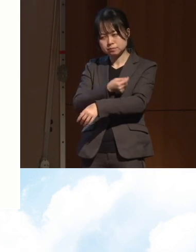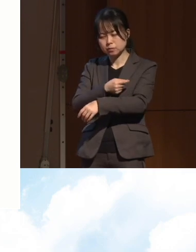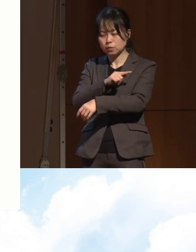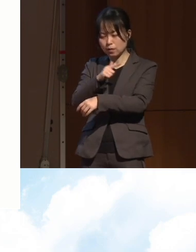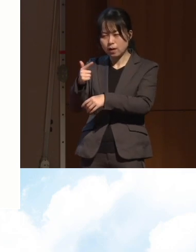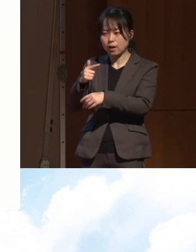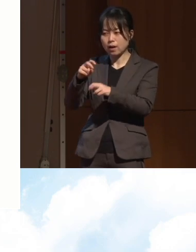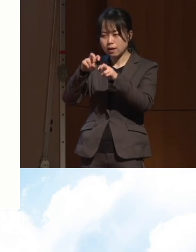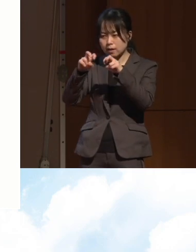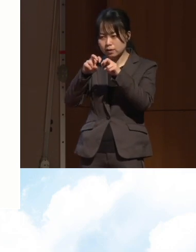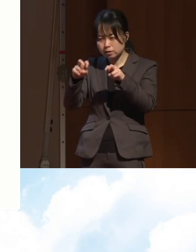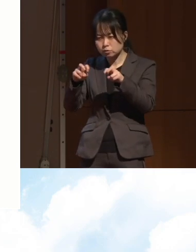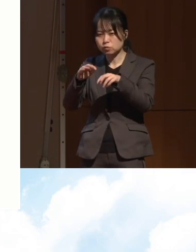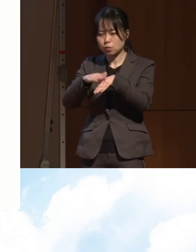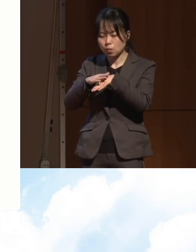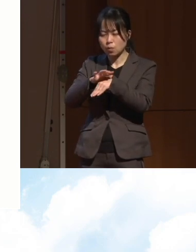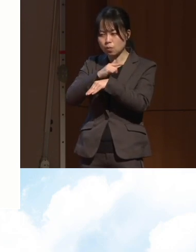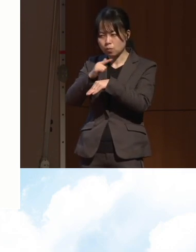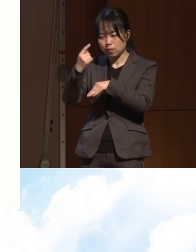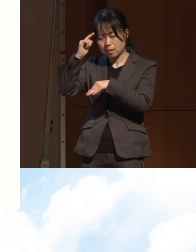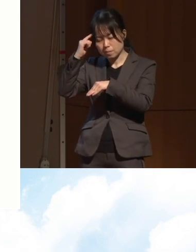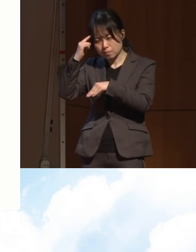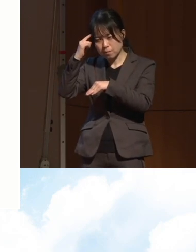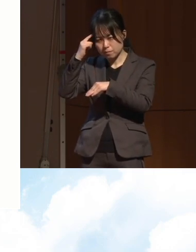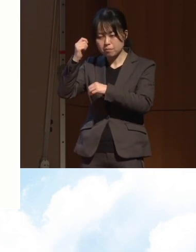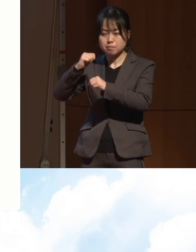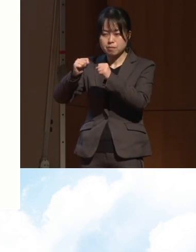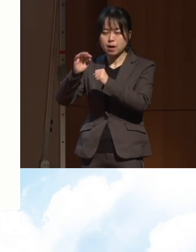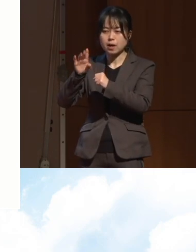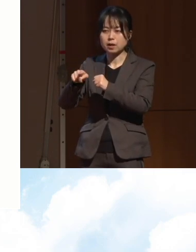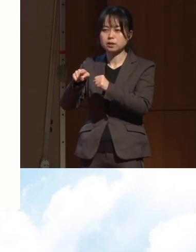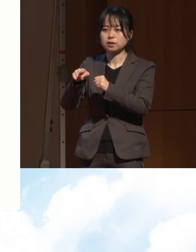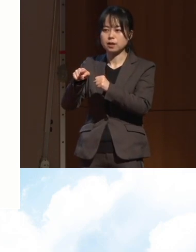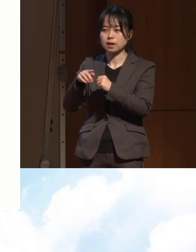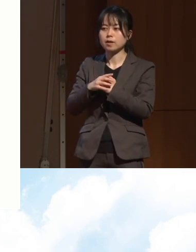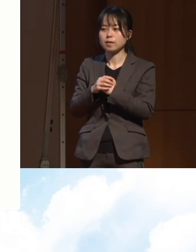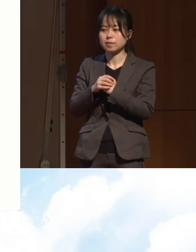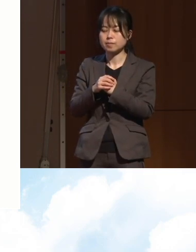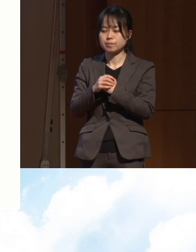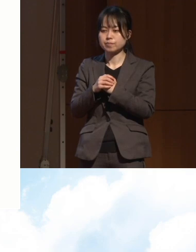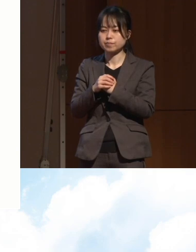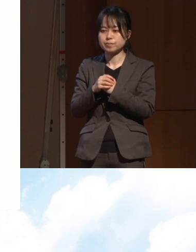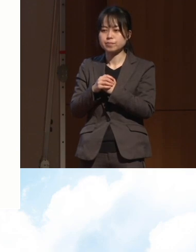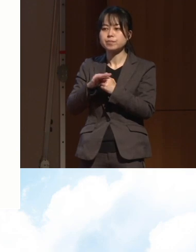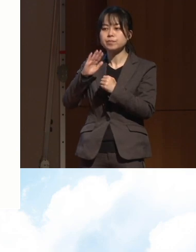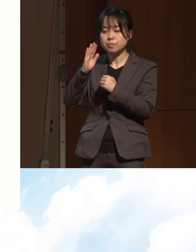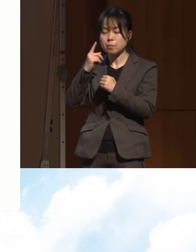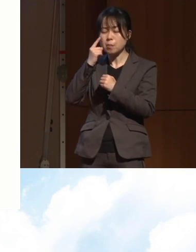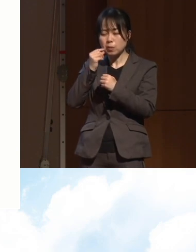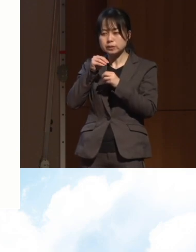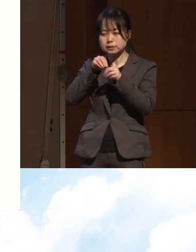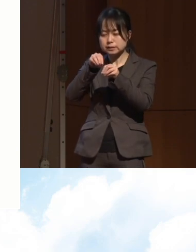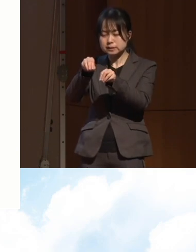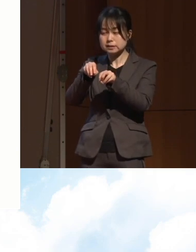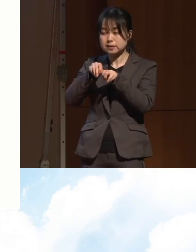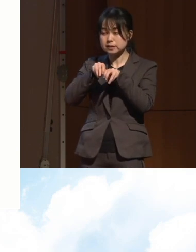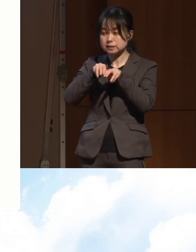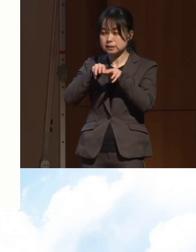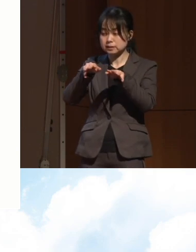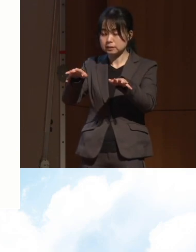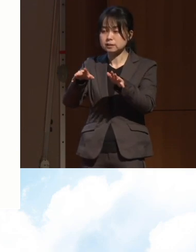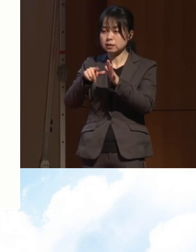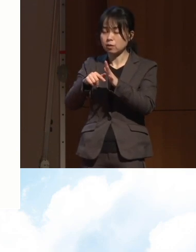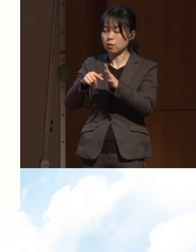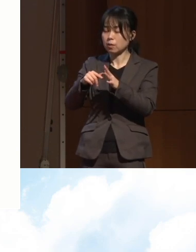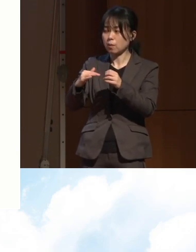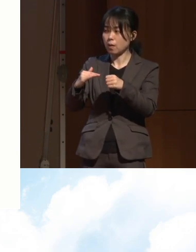it could be quite deadly if we were to have an epidemic. And most of those approaches used what was